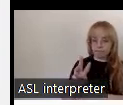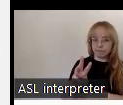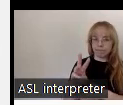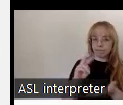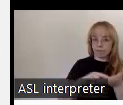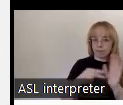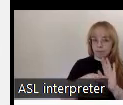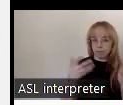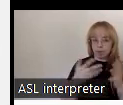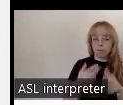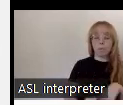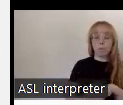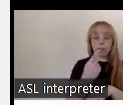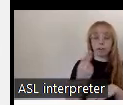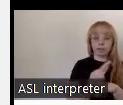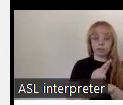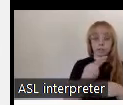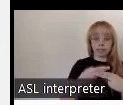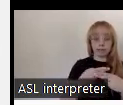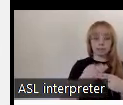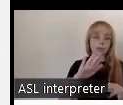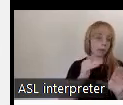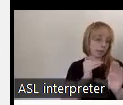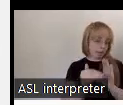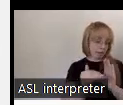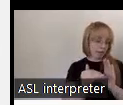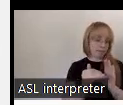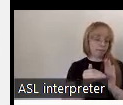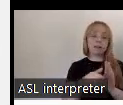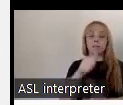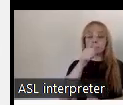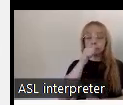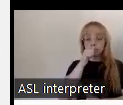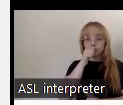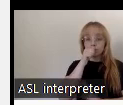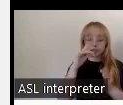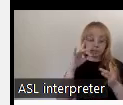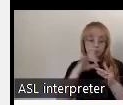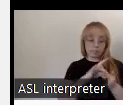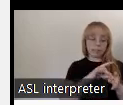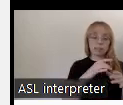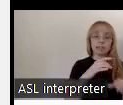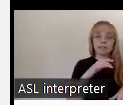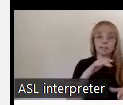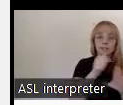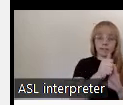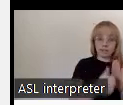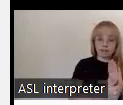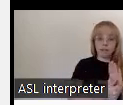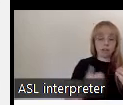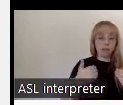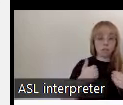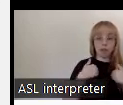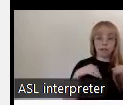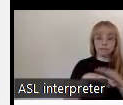one username, which is an email, and a password associated with that account, you have Vault